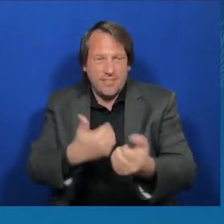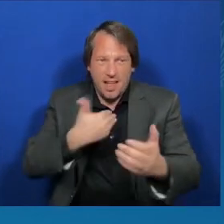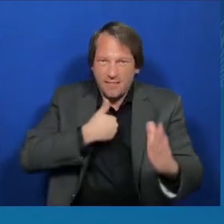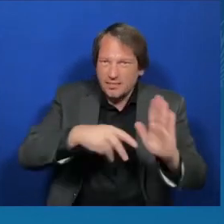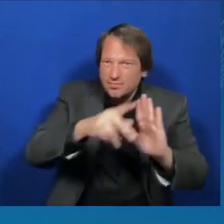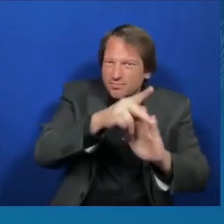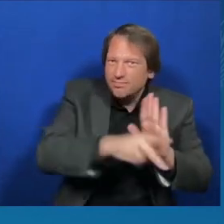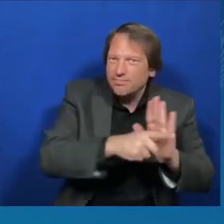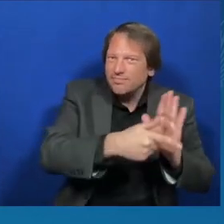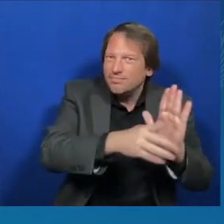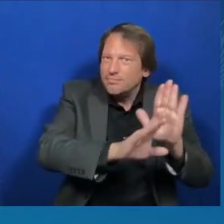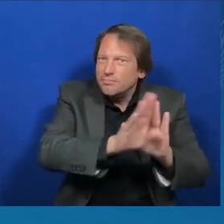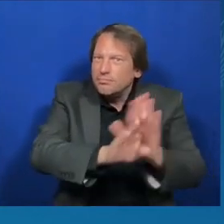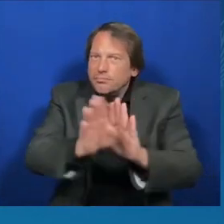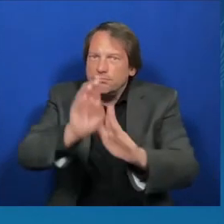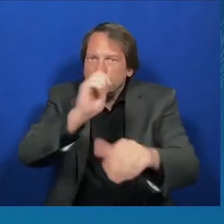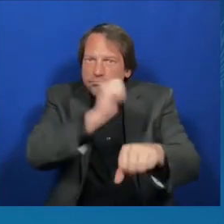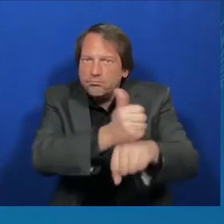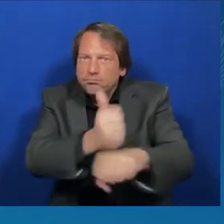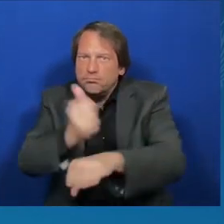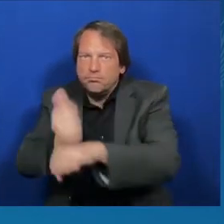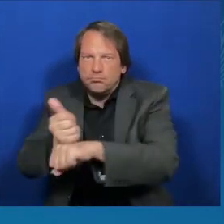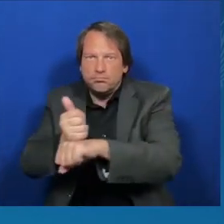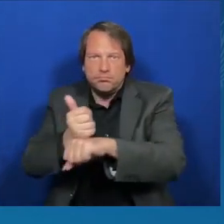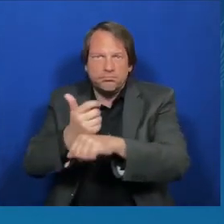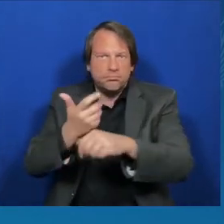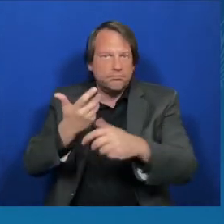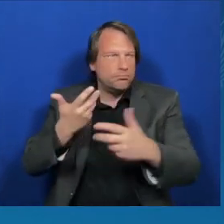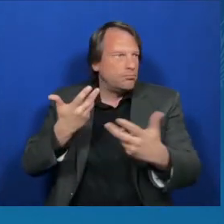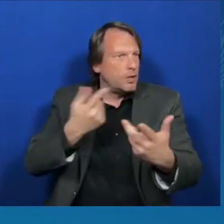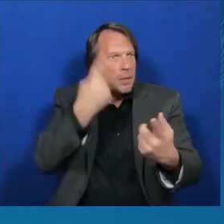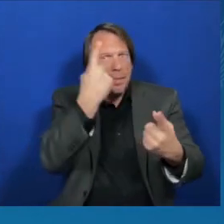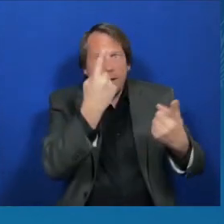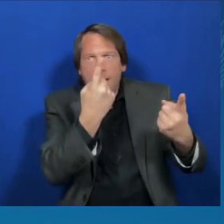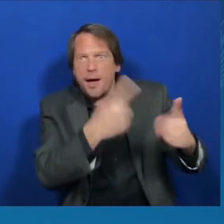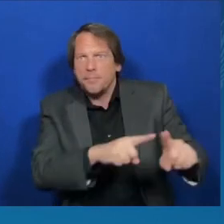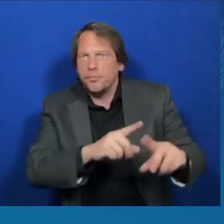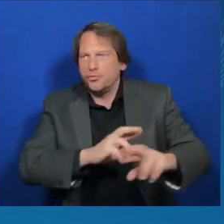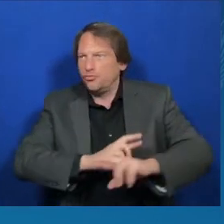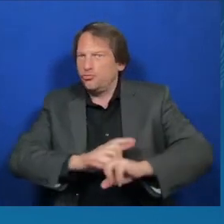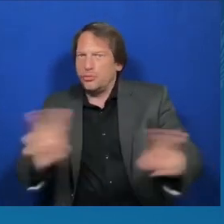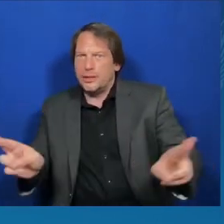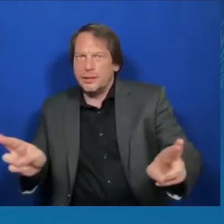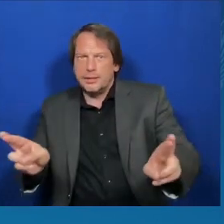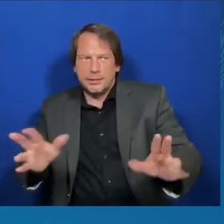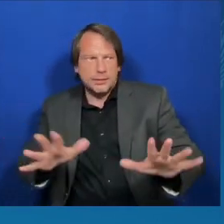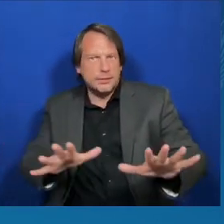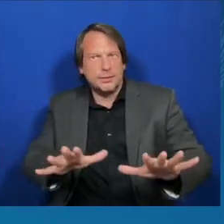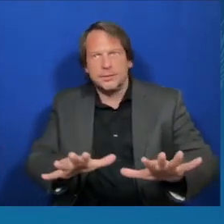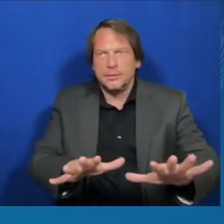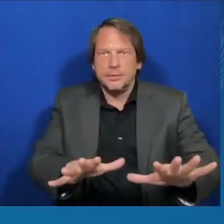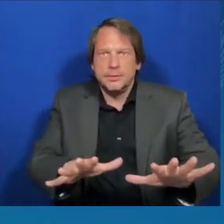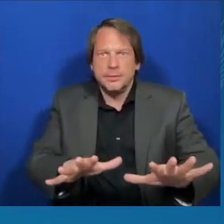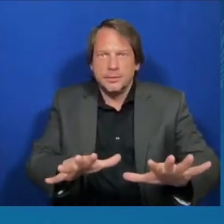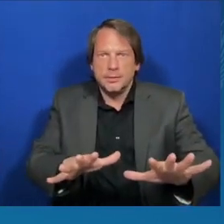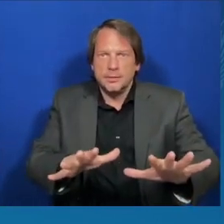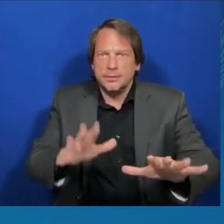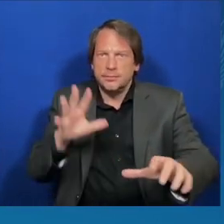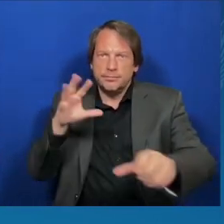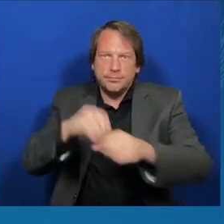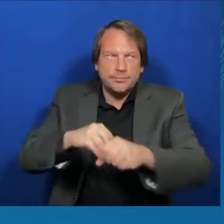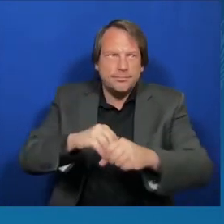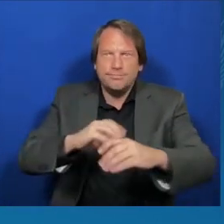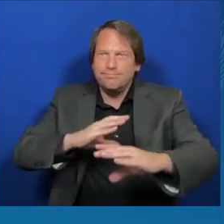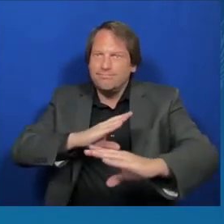there to engage in prevention through intervention and detection. And training